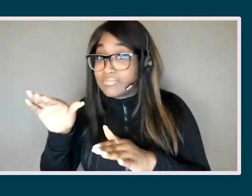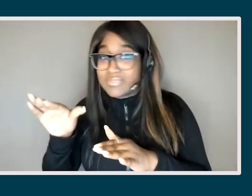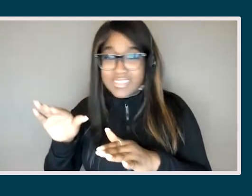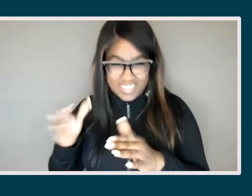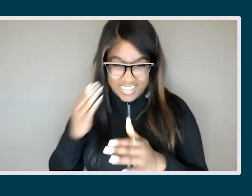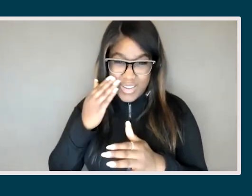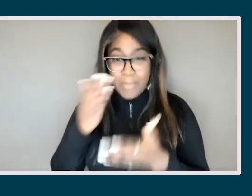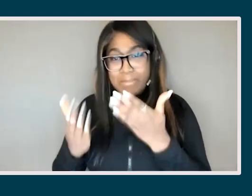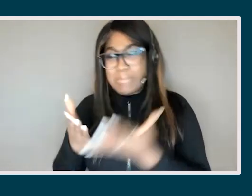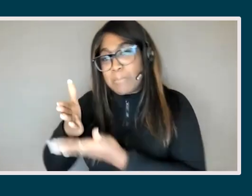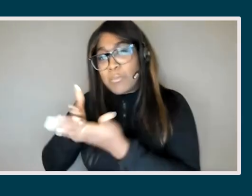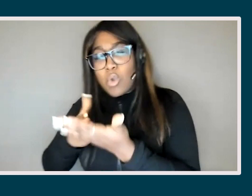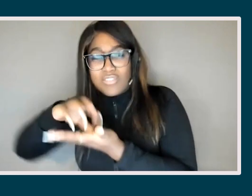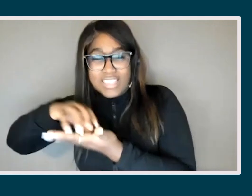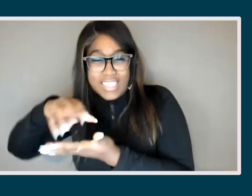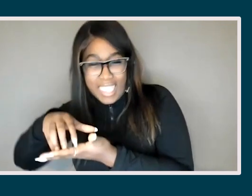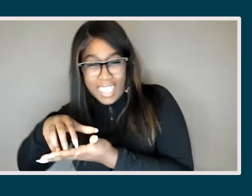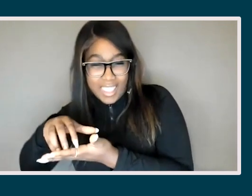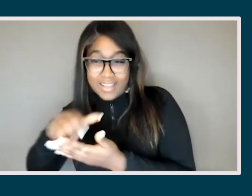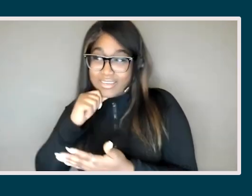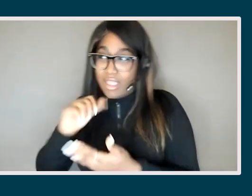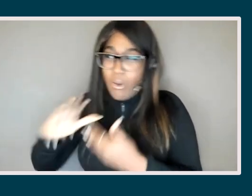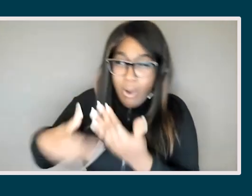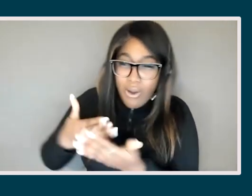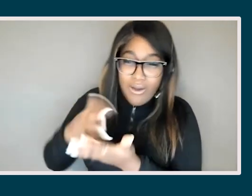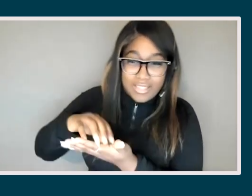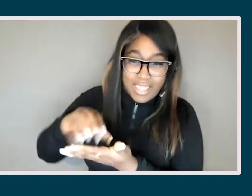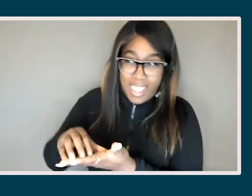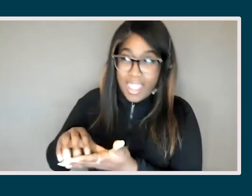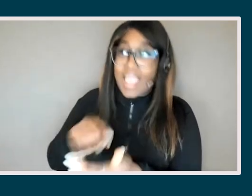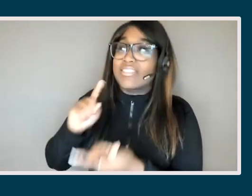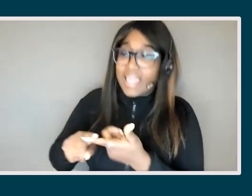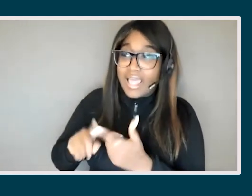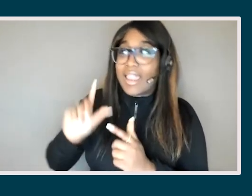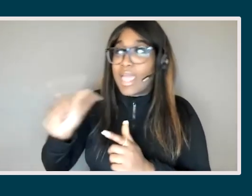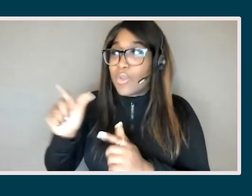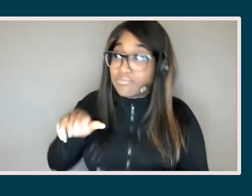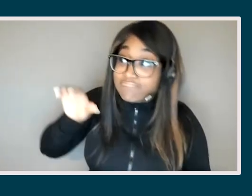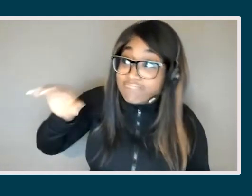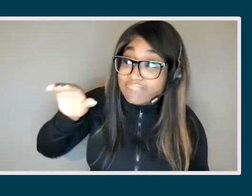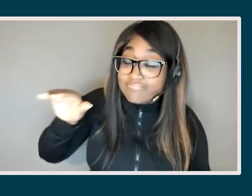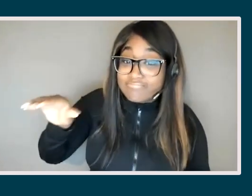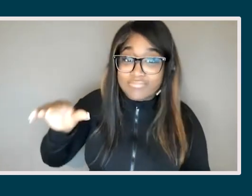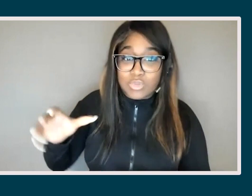not all of the cake. And then you just go back later and get the cake.